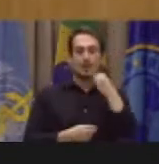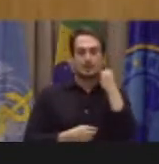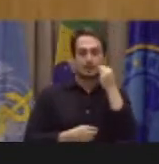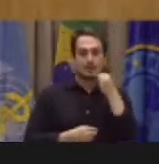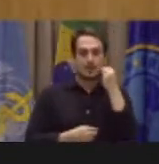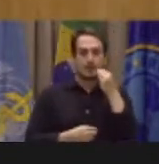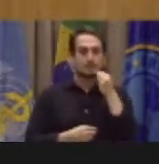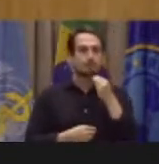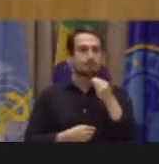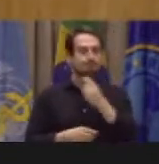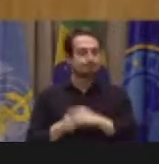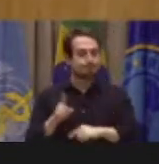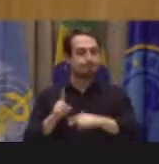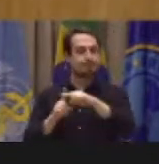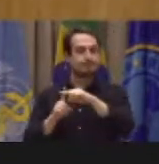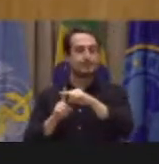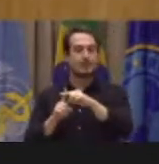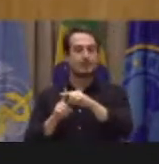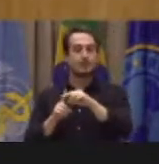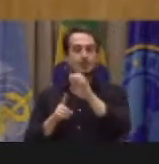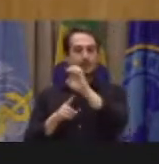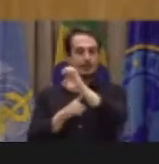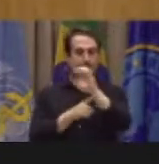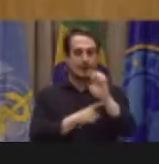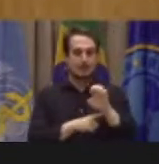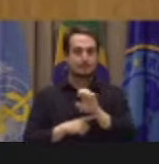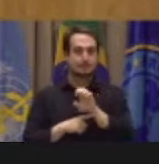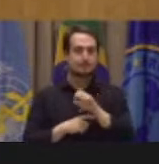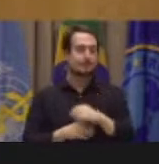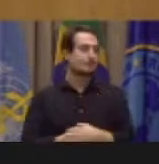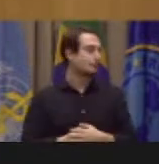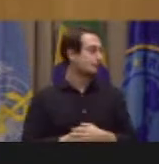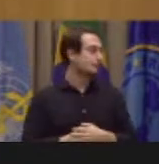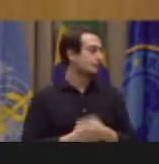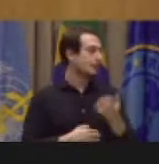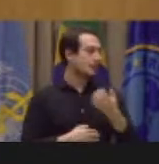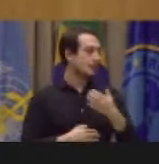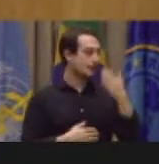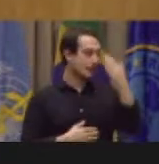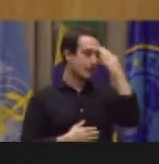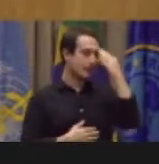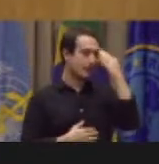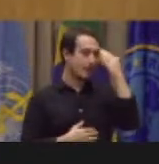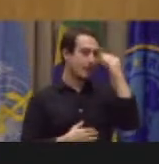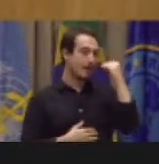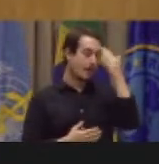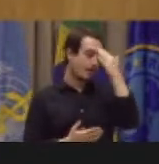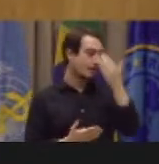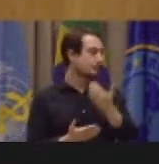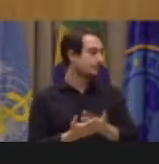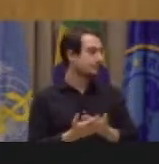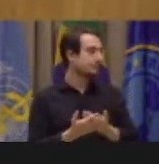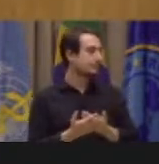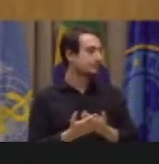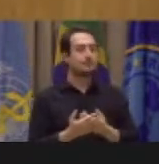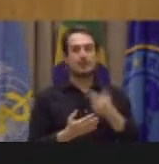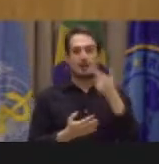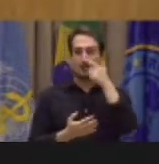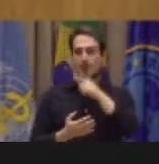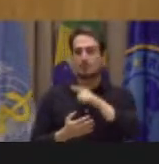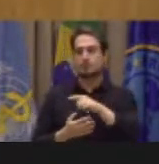two very significant experience from different states. And I ask, I believe,